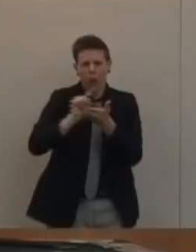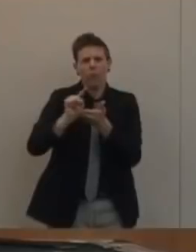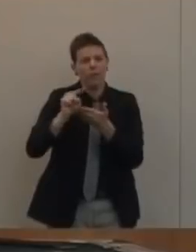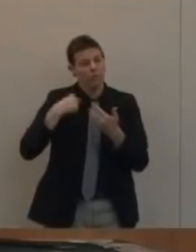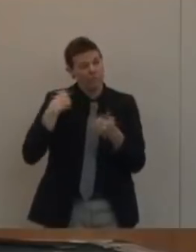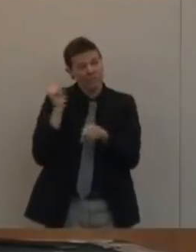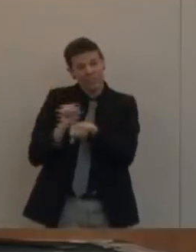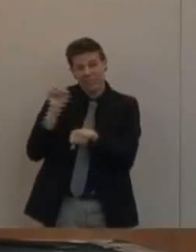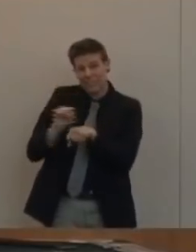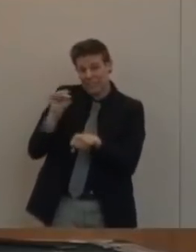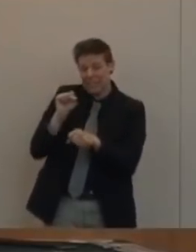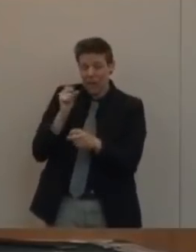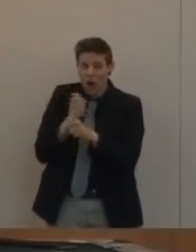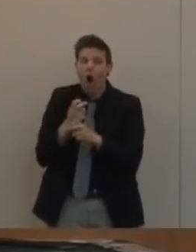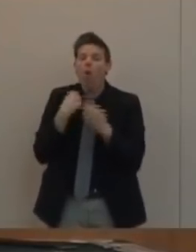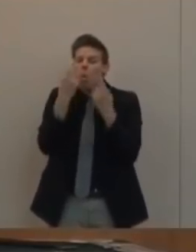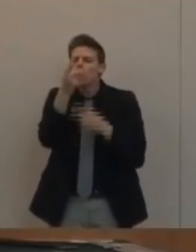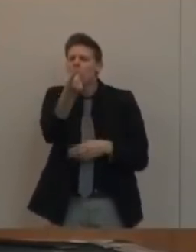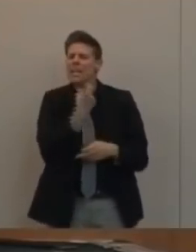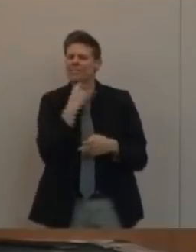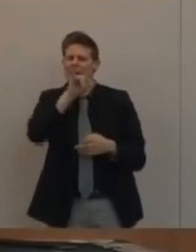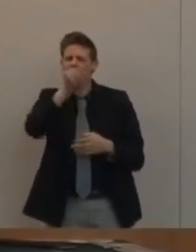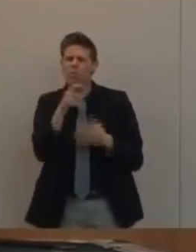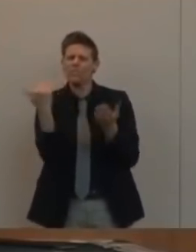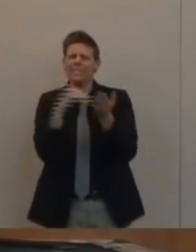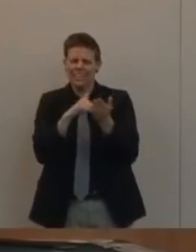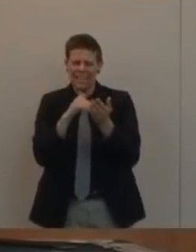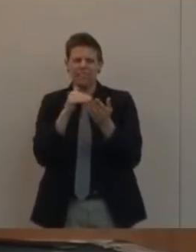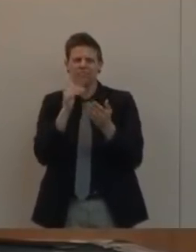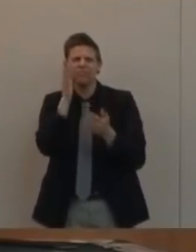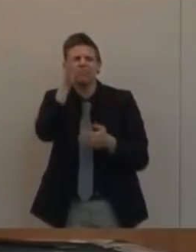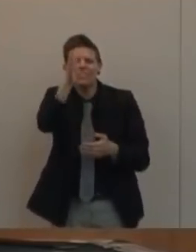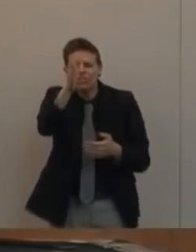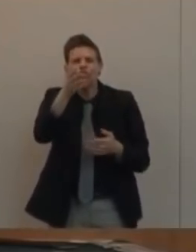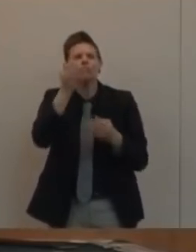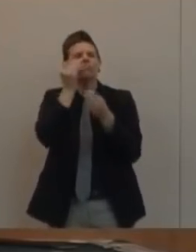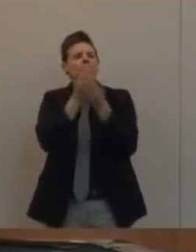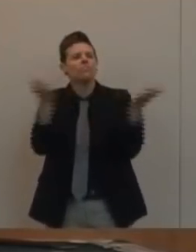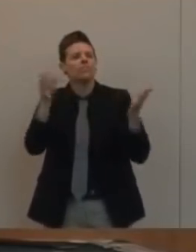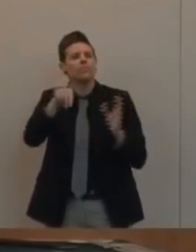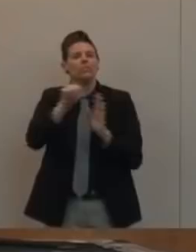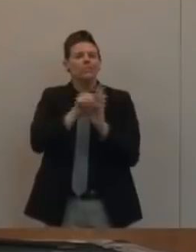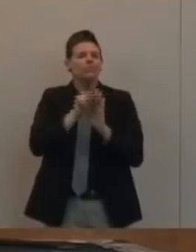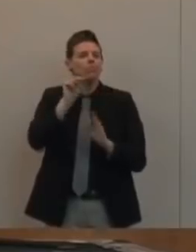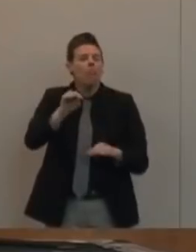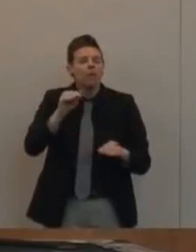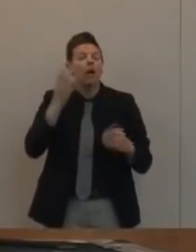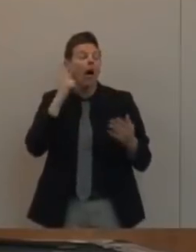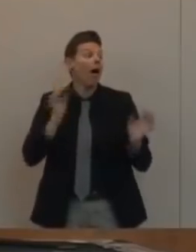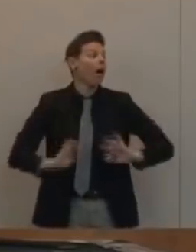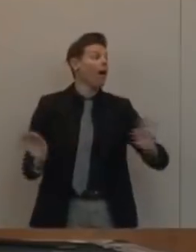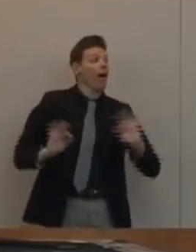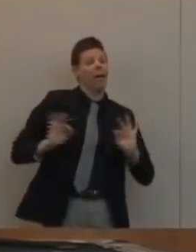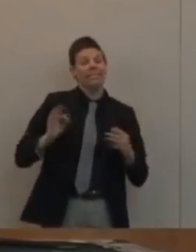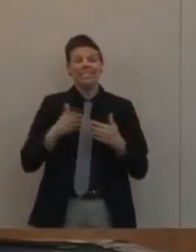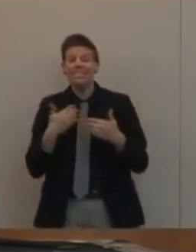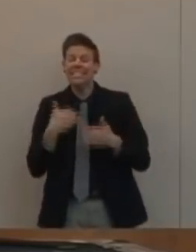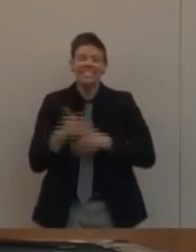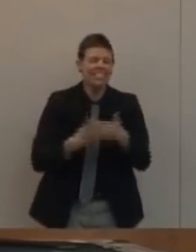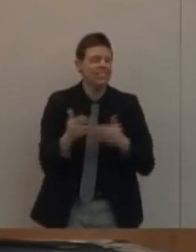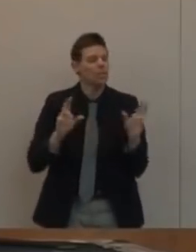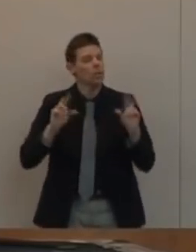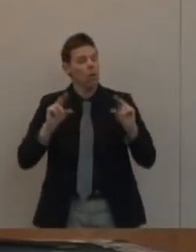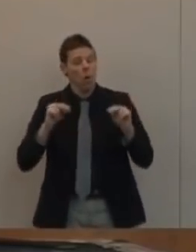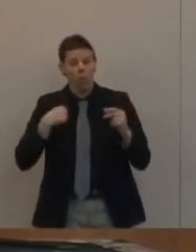question again, but I do want New Mexicans to know this. It's not as easy as it sounds. We just decide one day that we